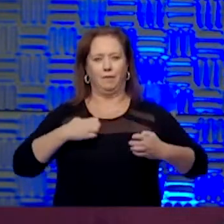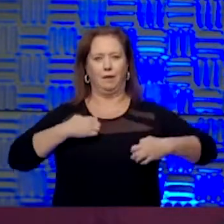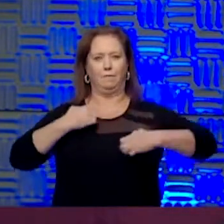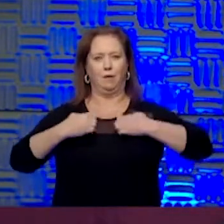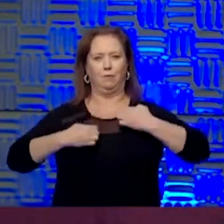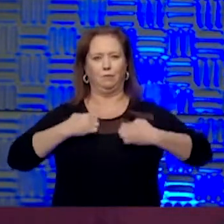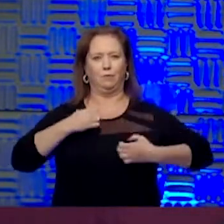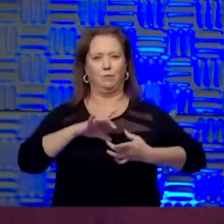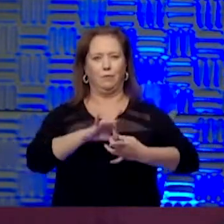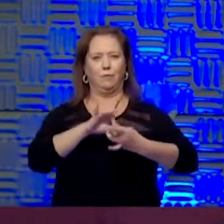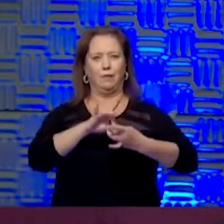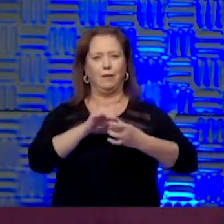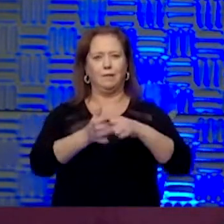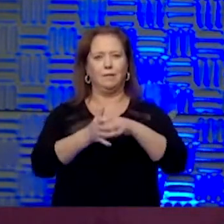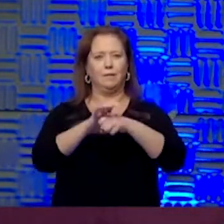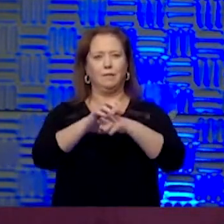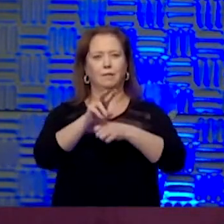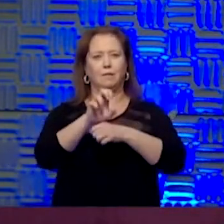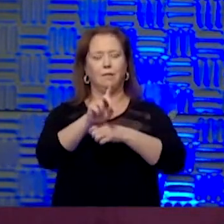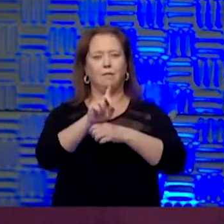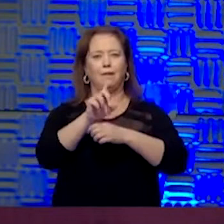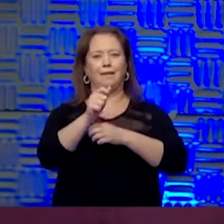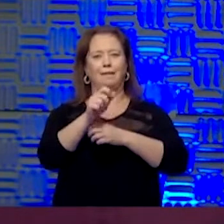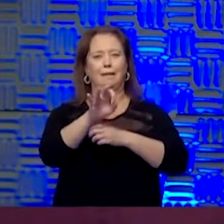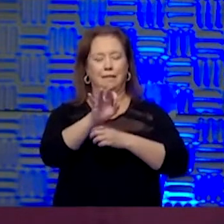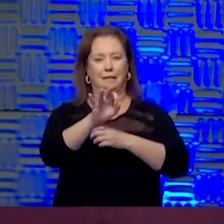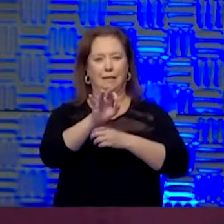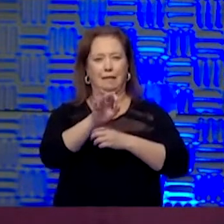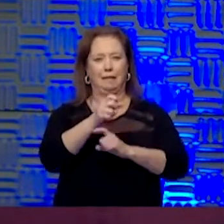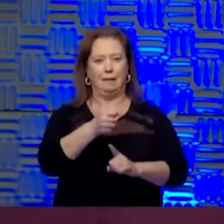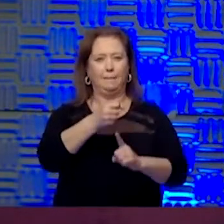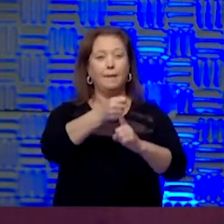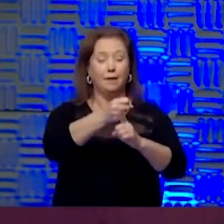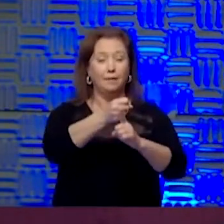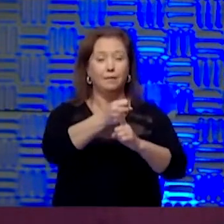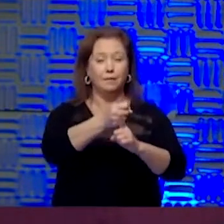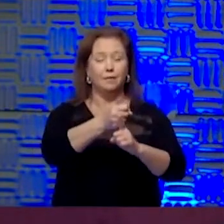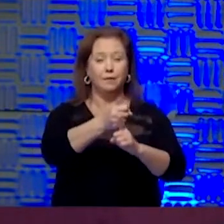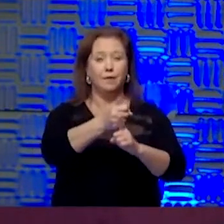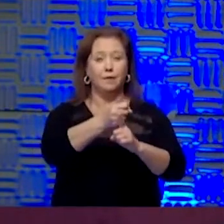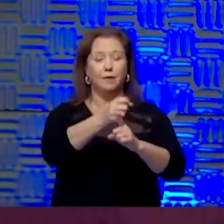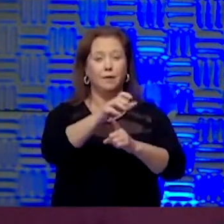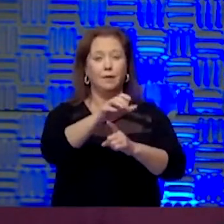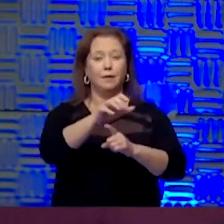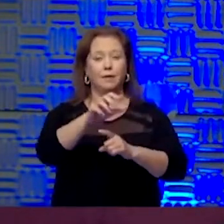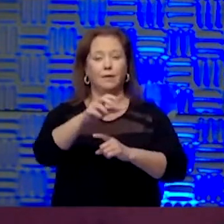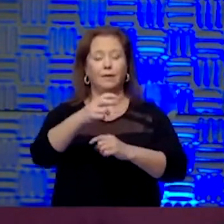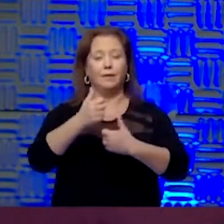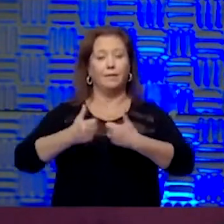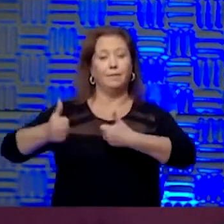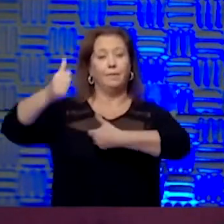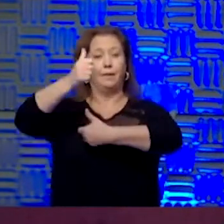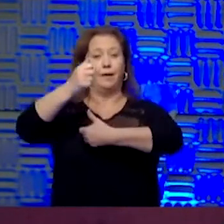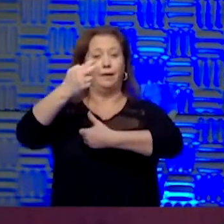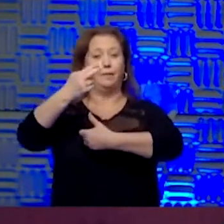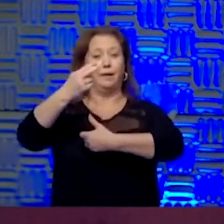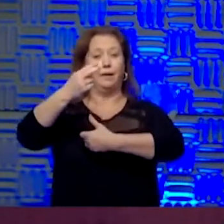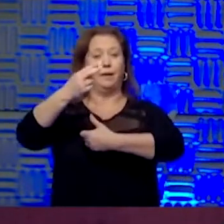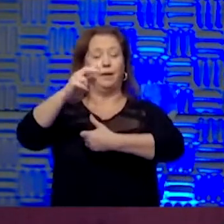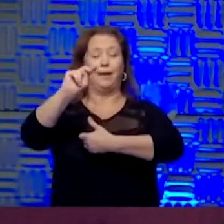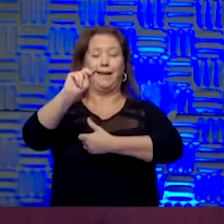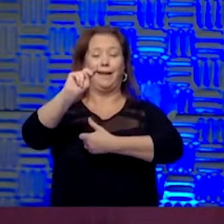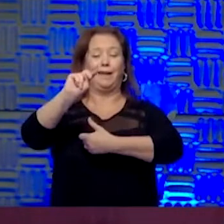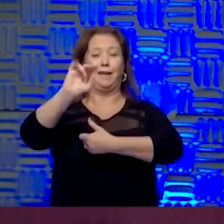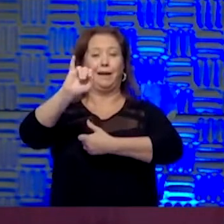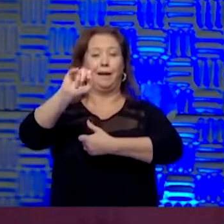around COVID-19 and the toll it's taken. When the head of the NIH says, we may have